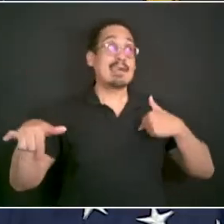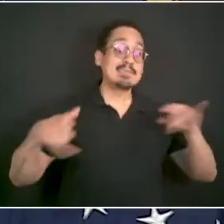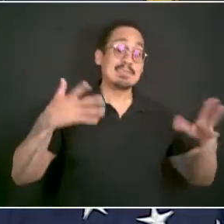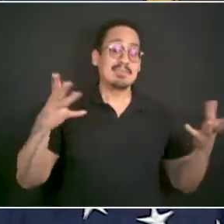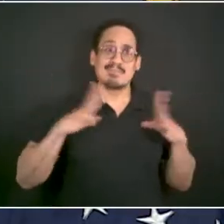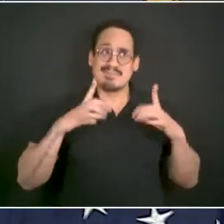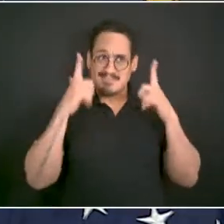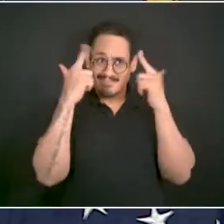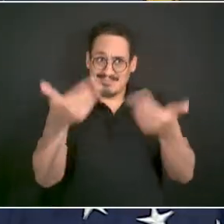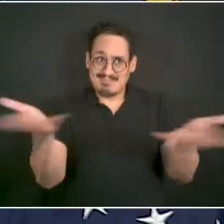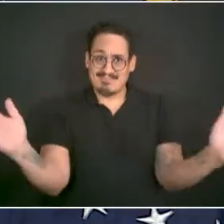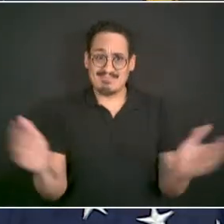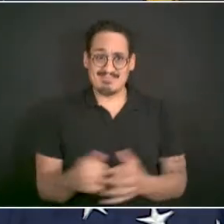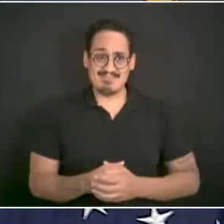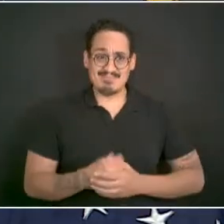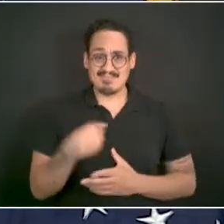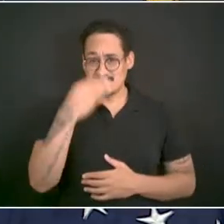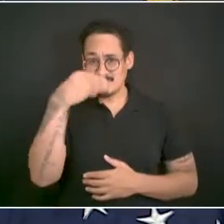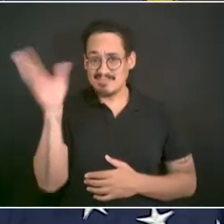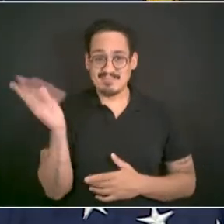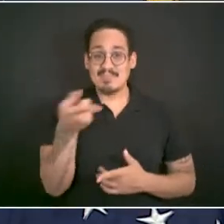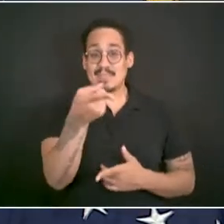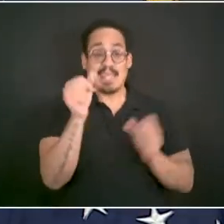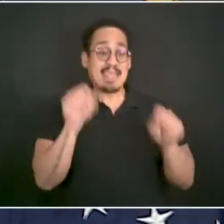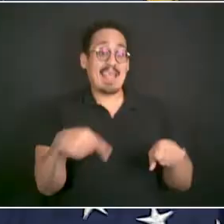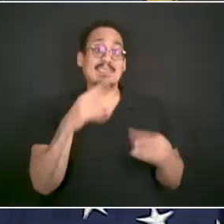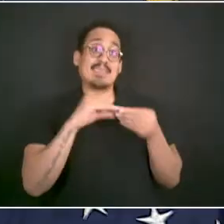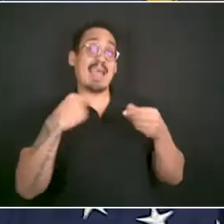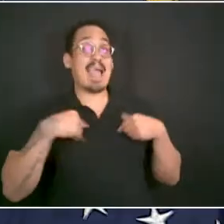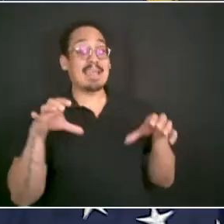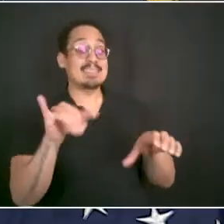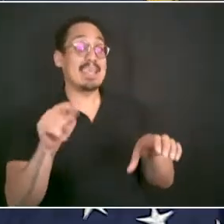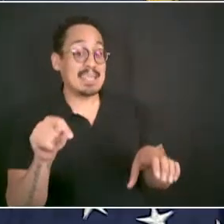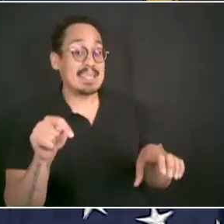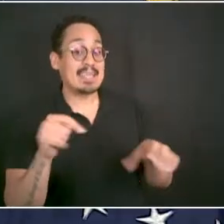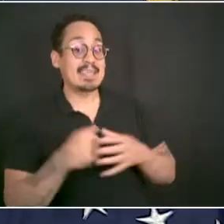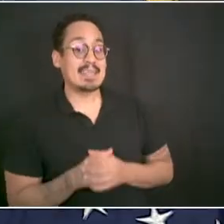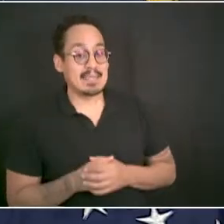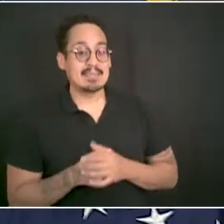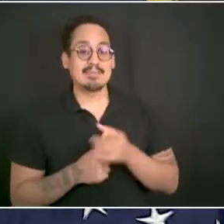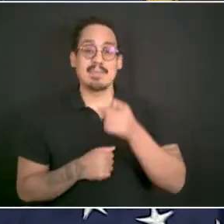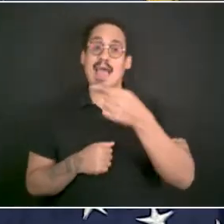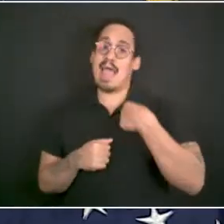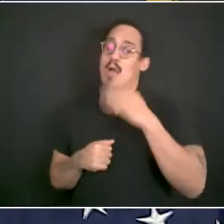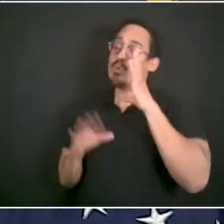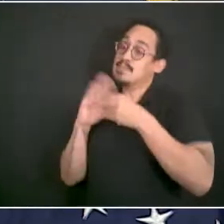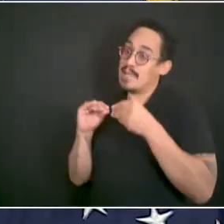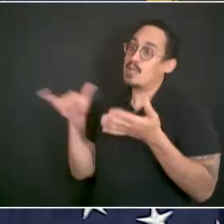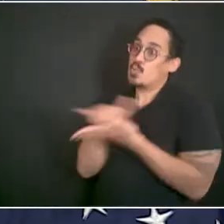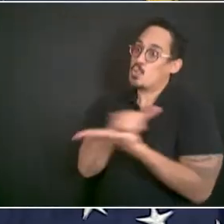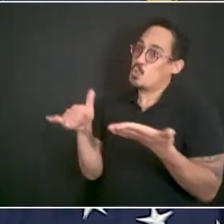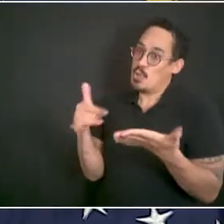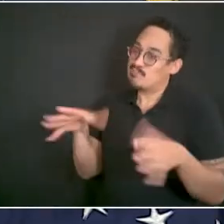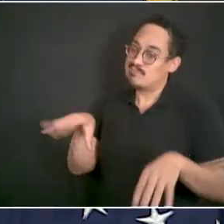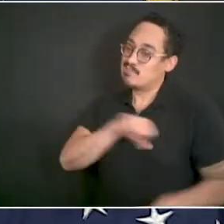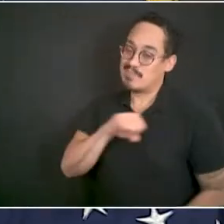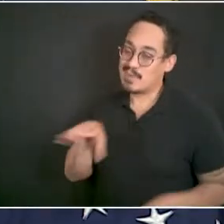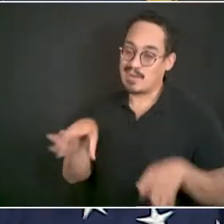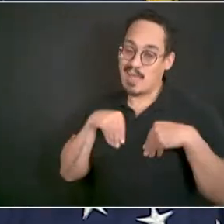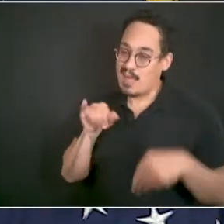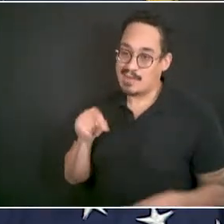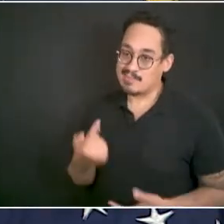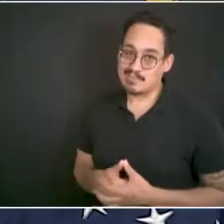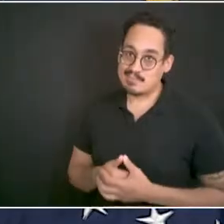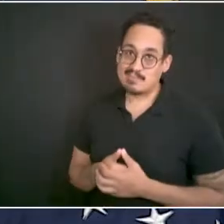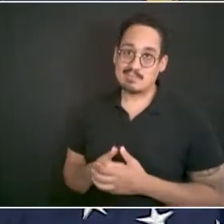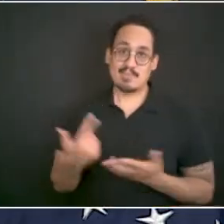care. They can say I did it. I want to say New York got it. And we don't have a